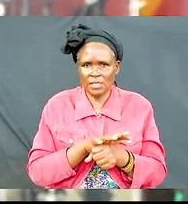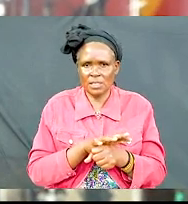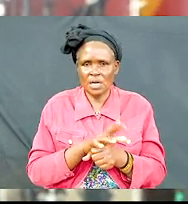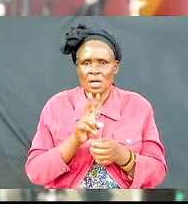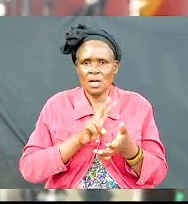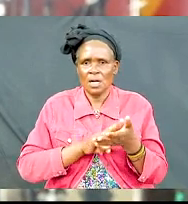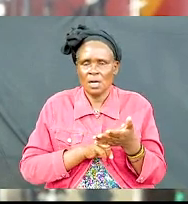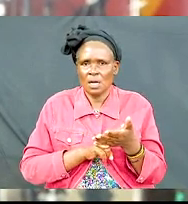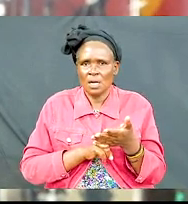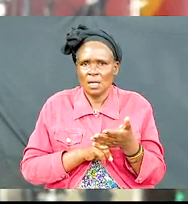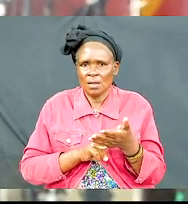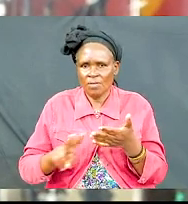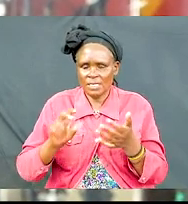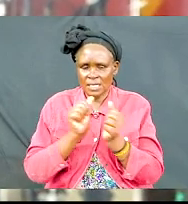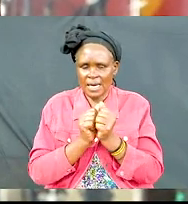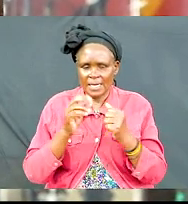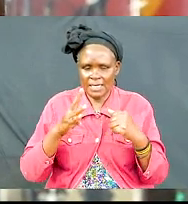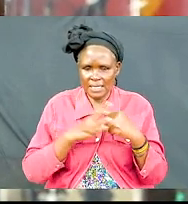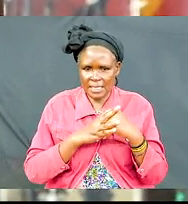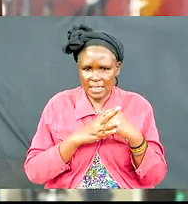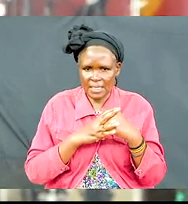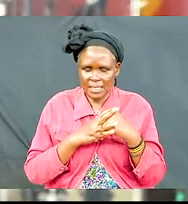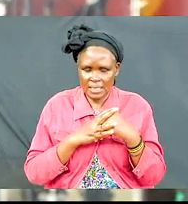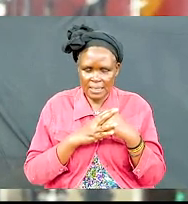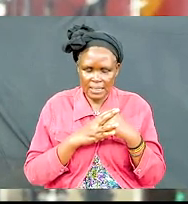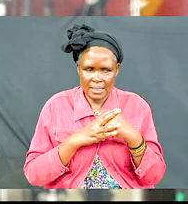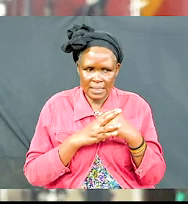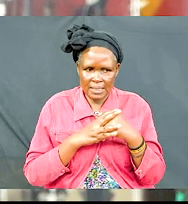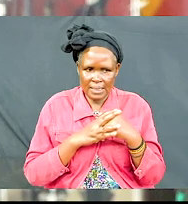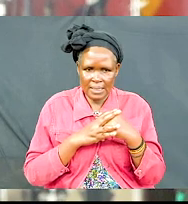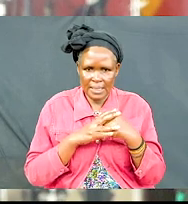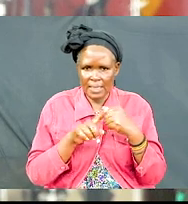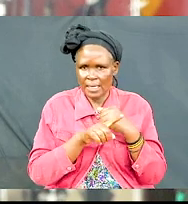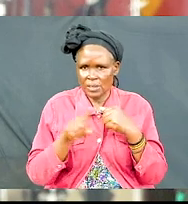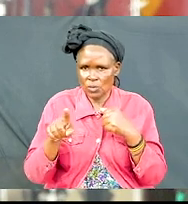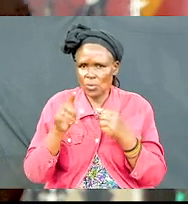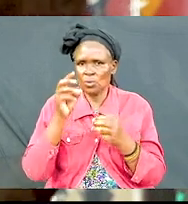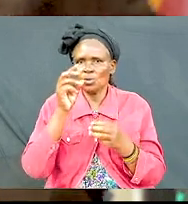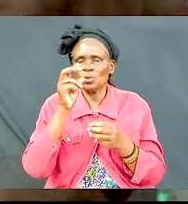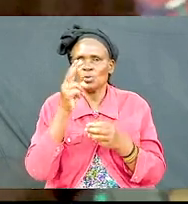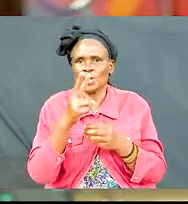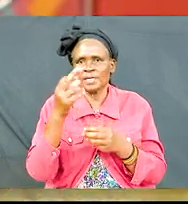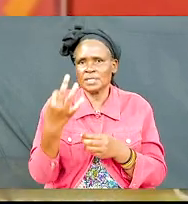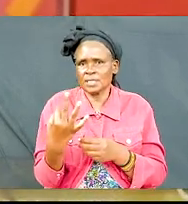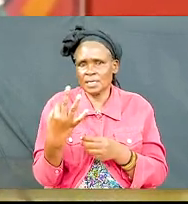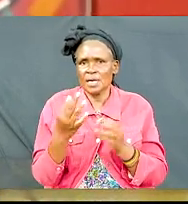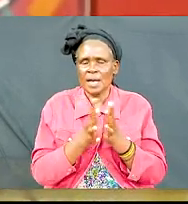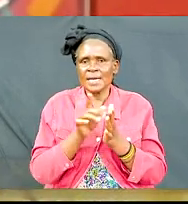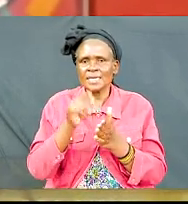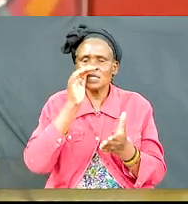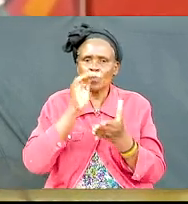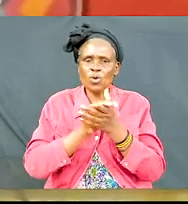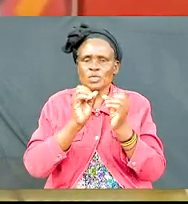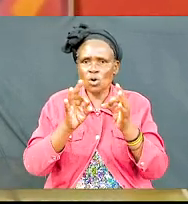Verse 19 to 23. And this promise of